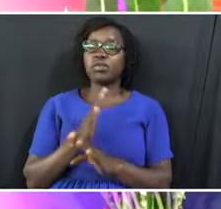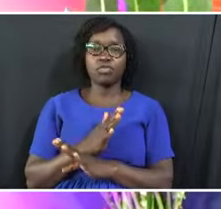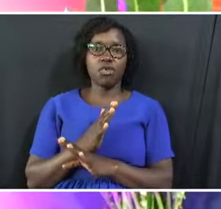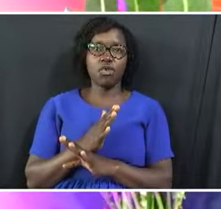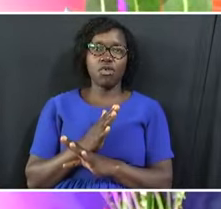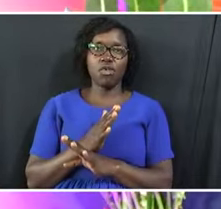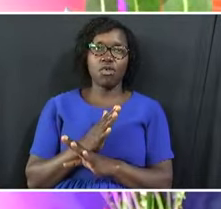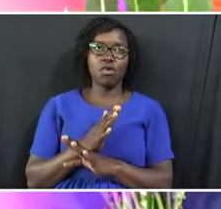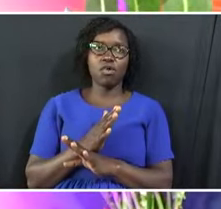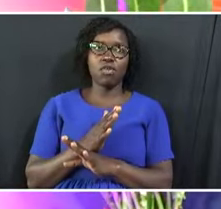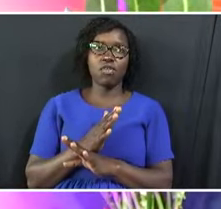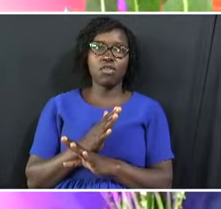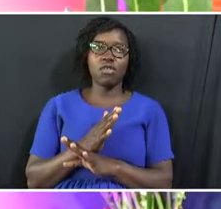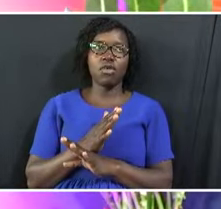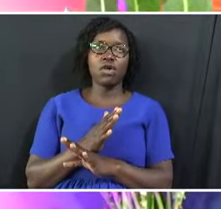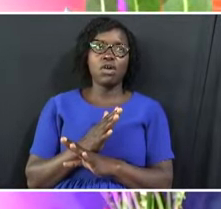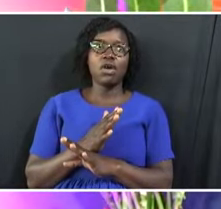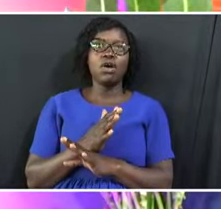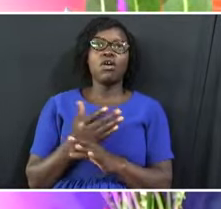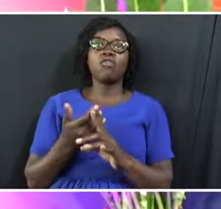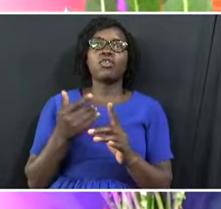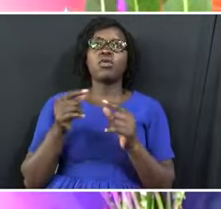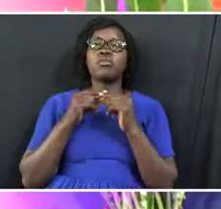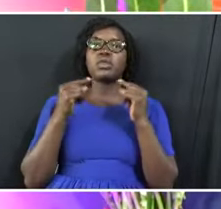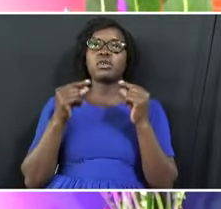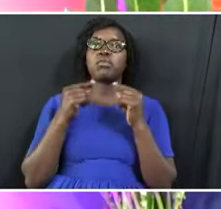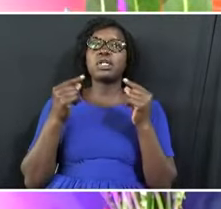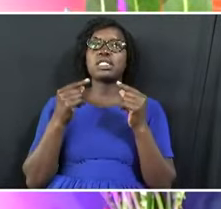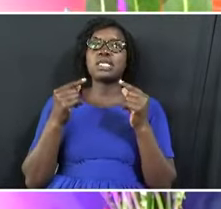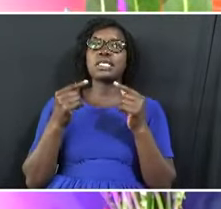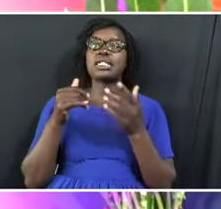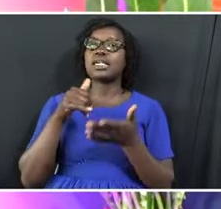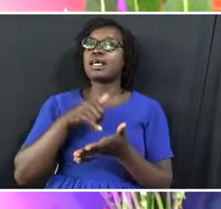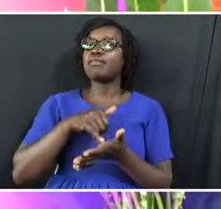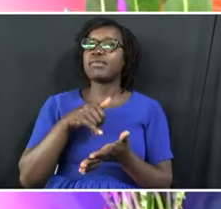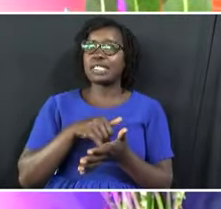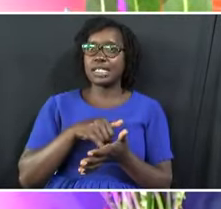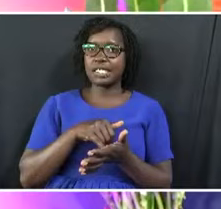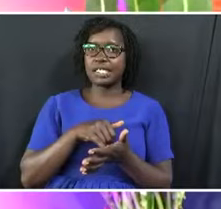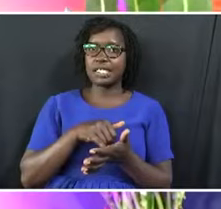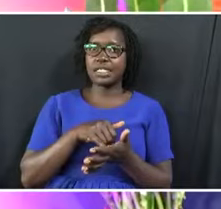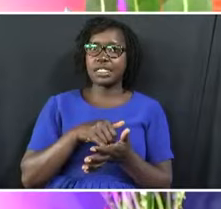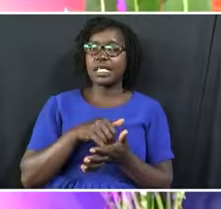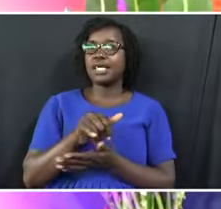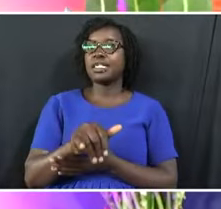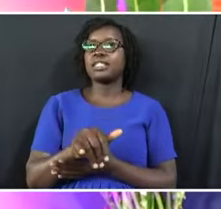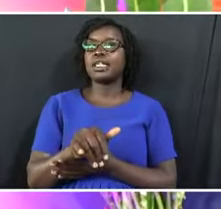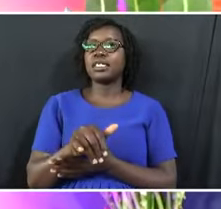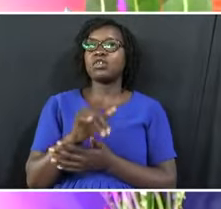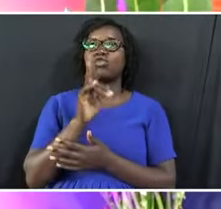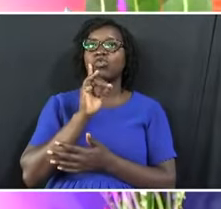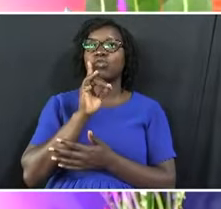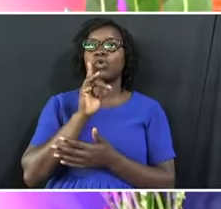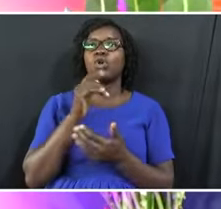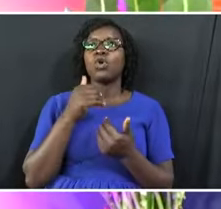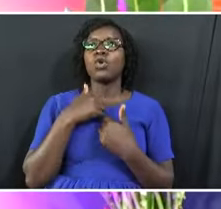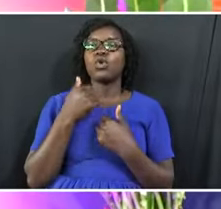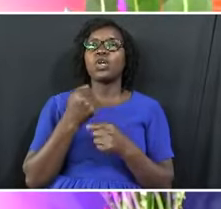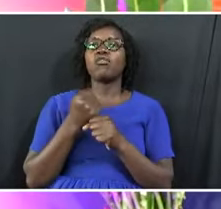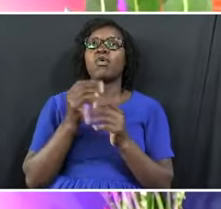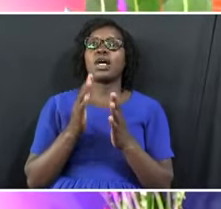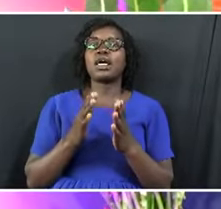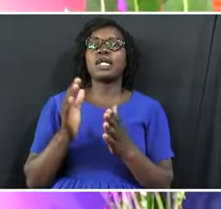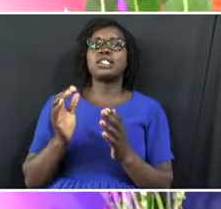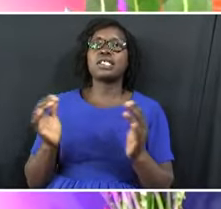me from the pastor's desk make this embassy that tomorrow we have the workers'